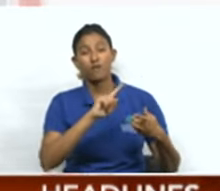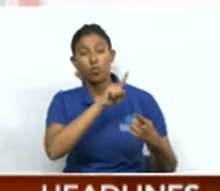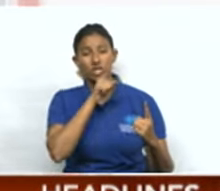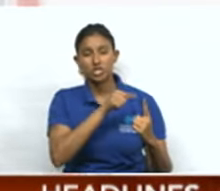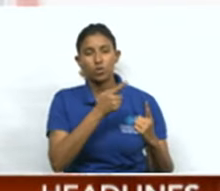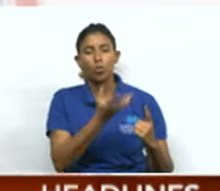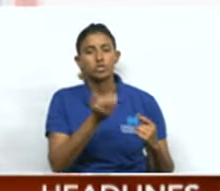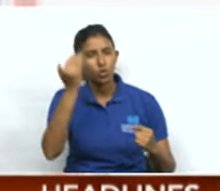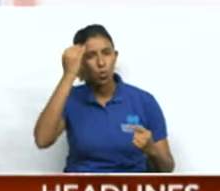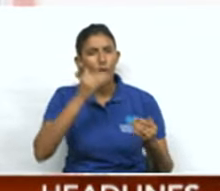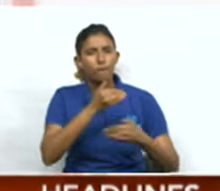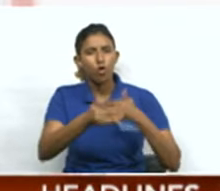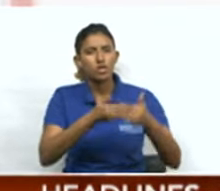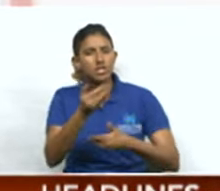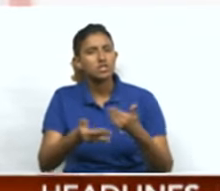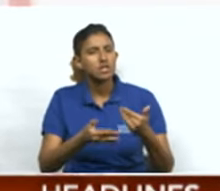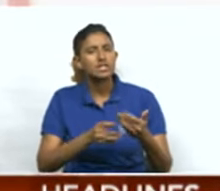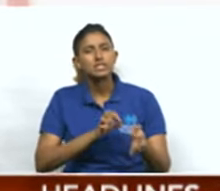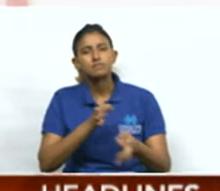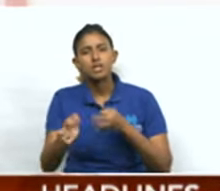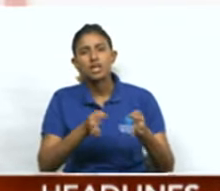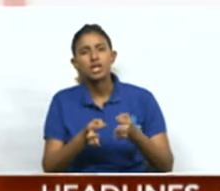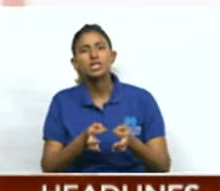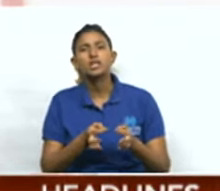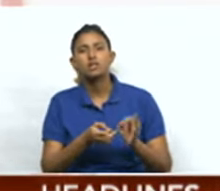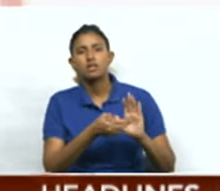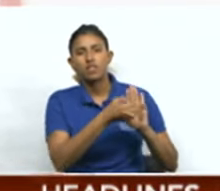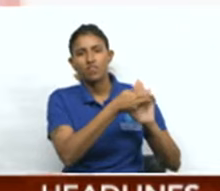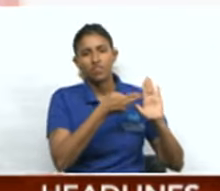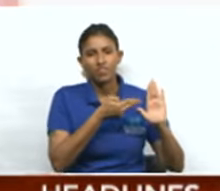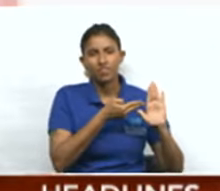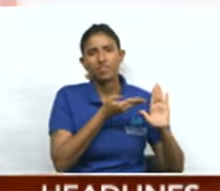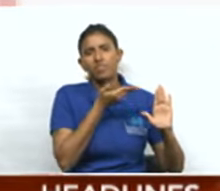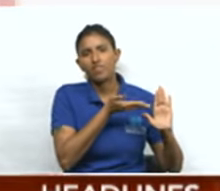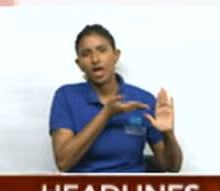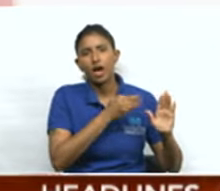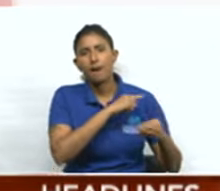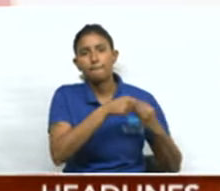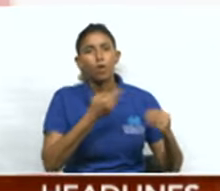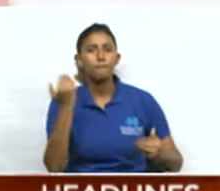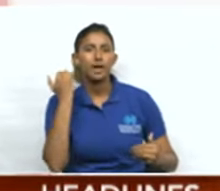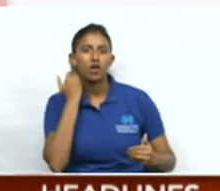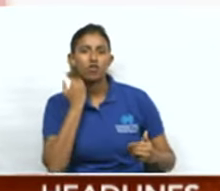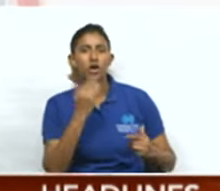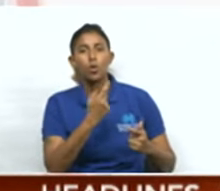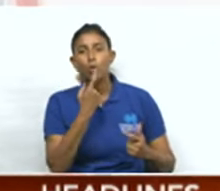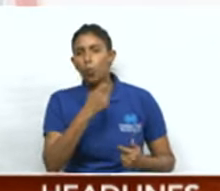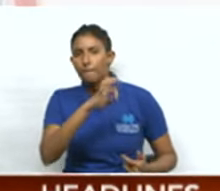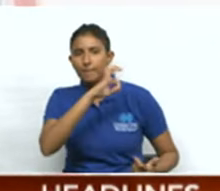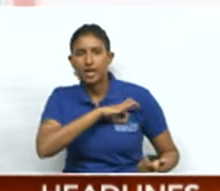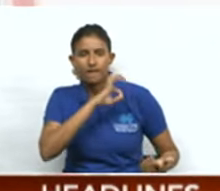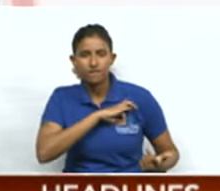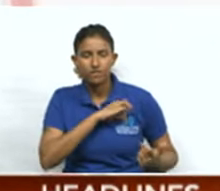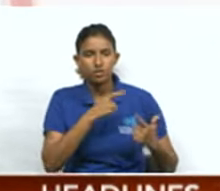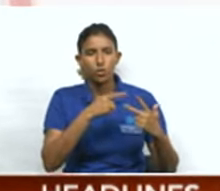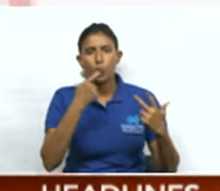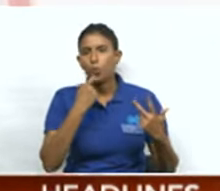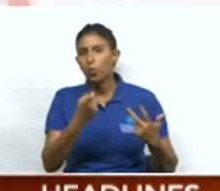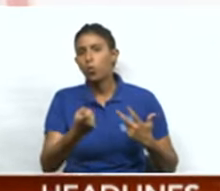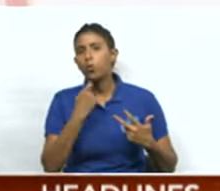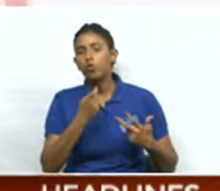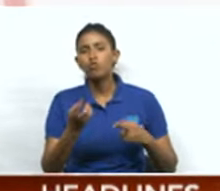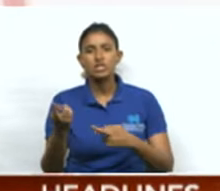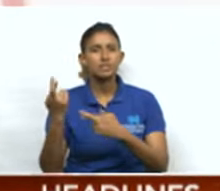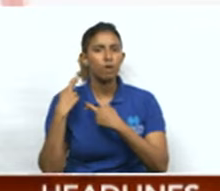the bankruptcy clause, who authorized it, what was the perceived benefit to be had, who actually carried out the instructions, and what were